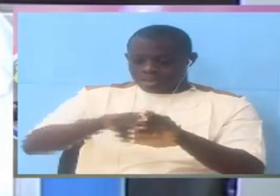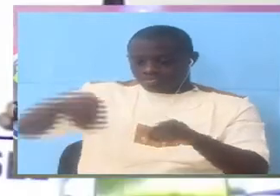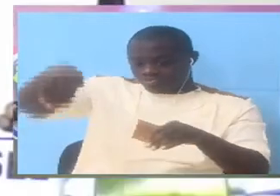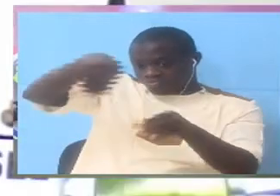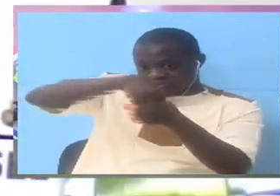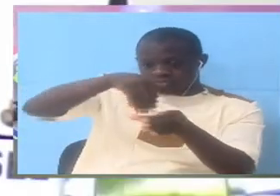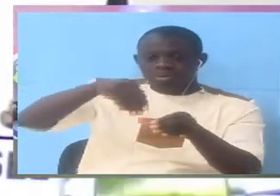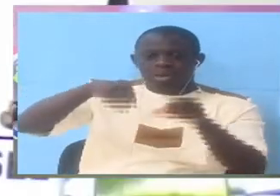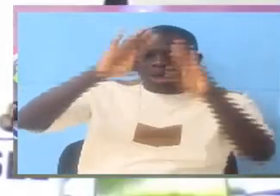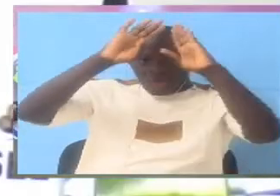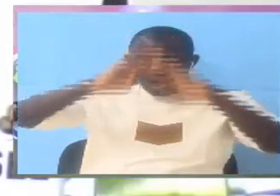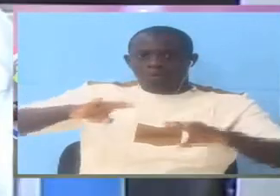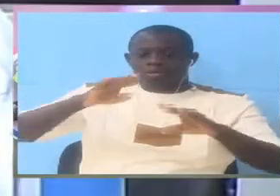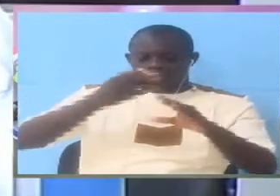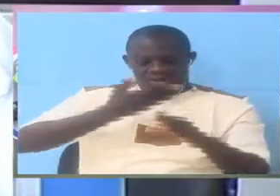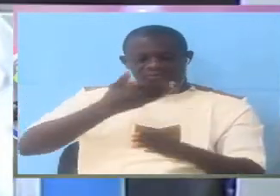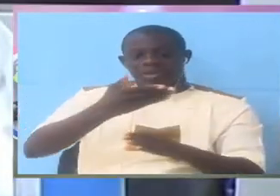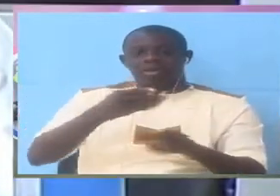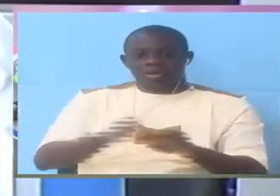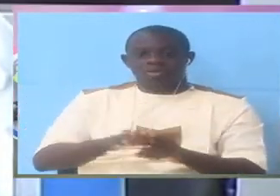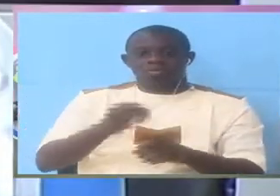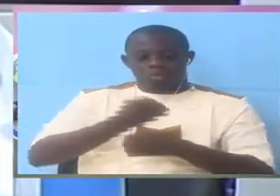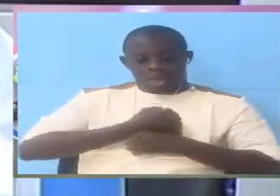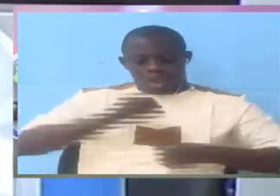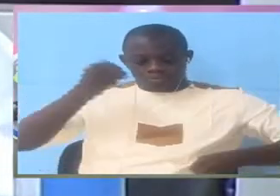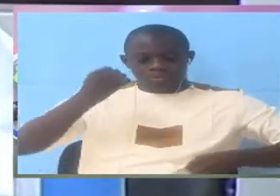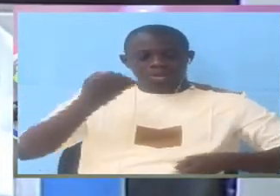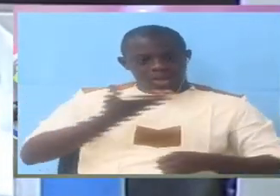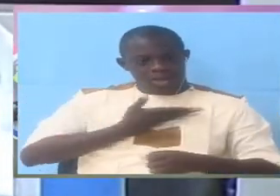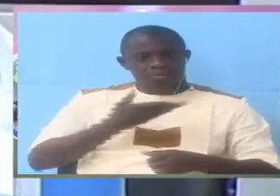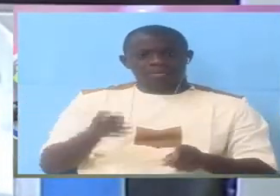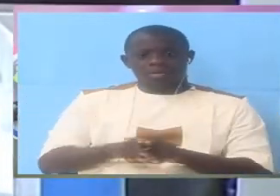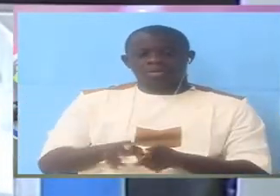With their guns? I said armed, to their teeth.